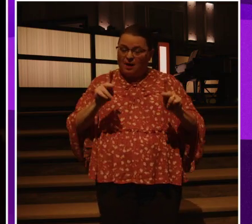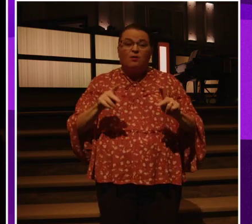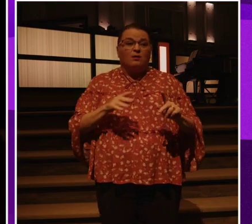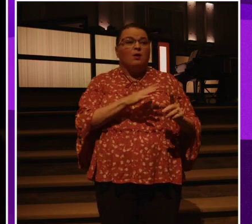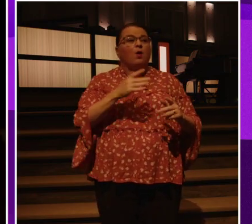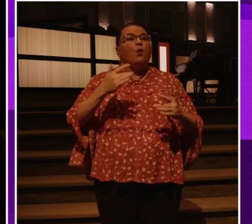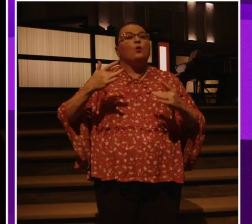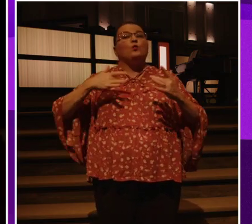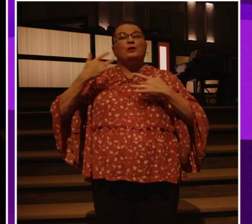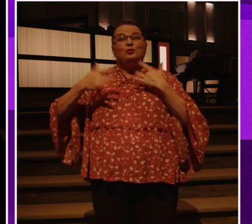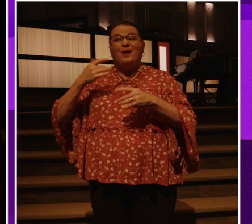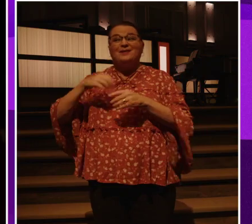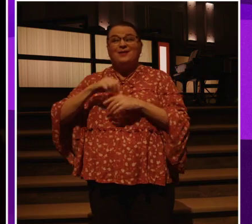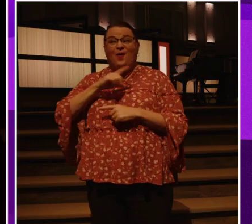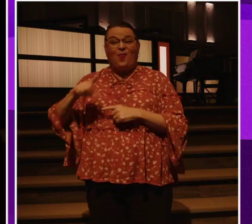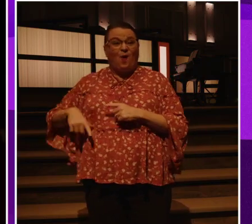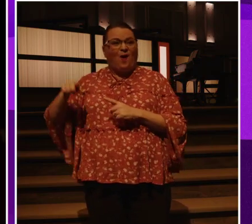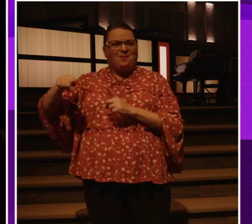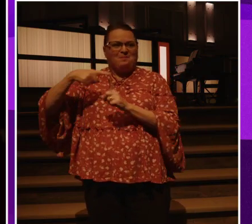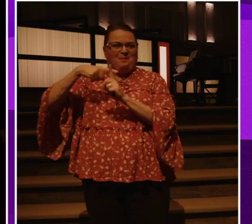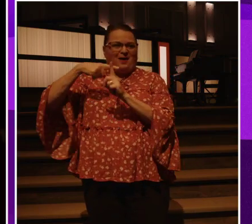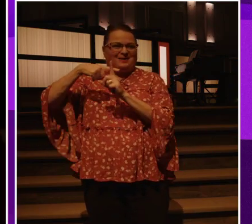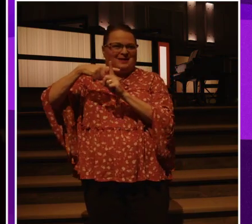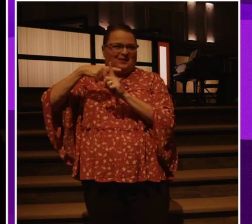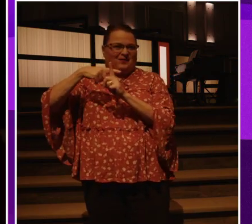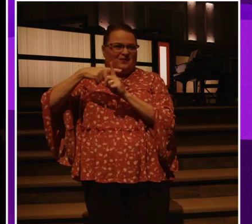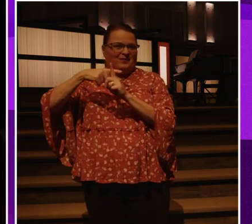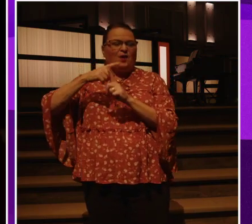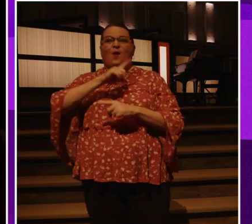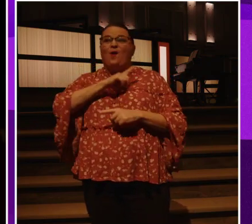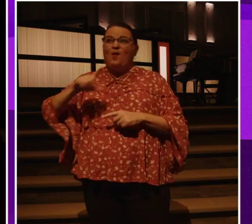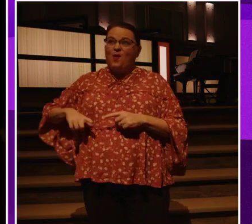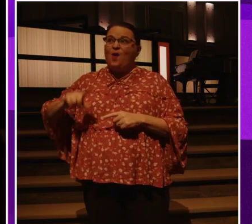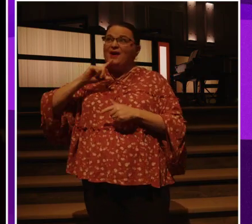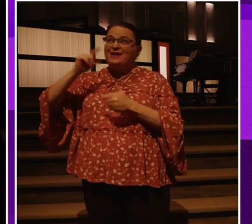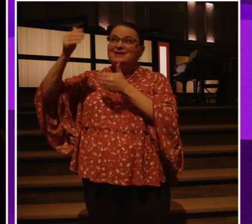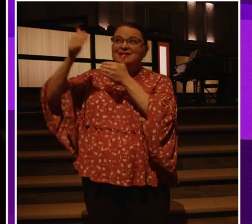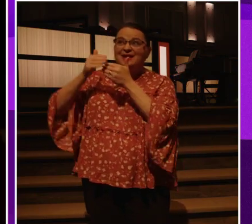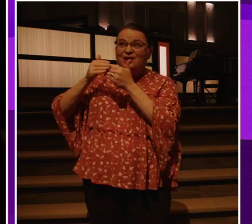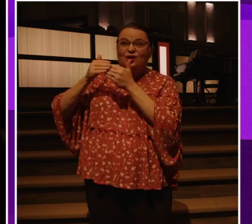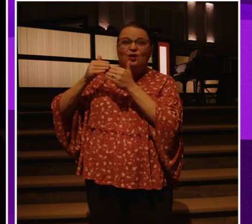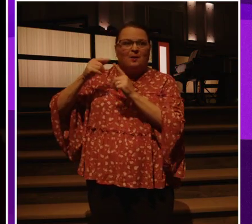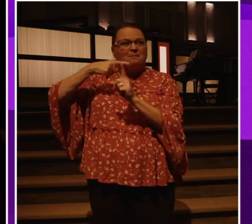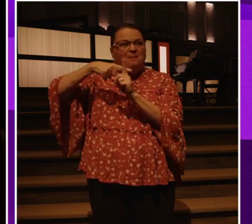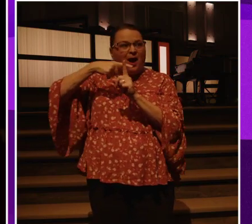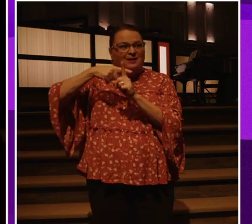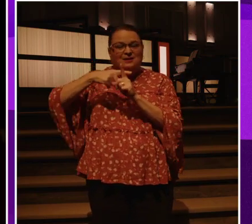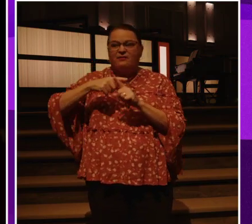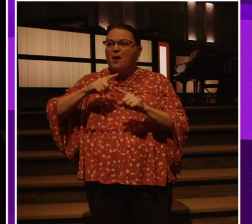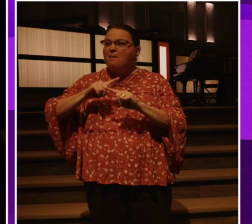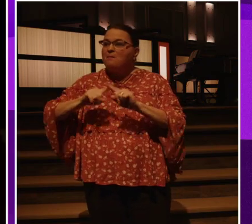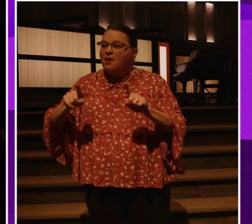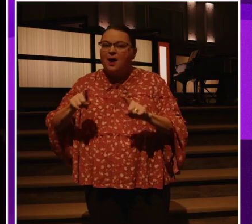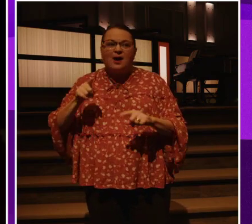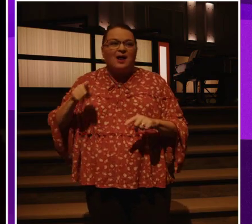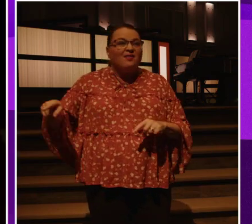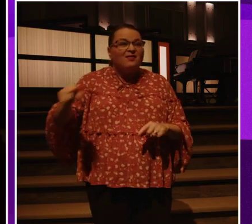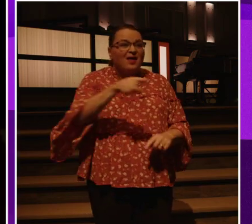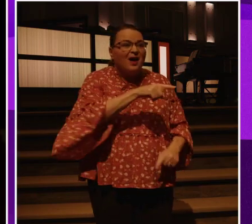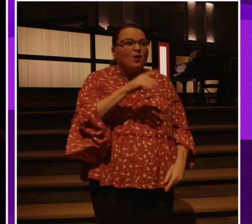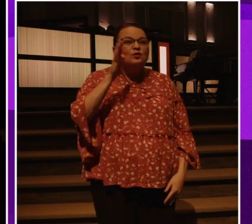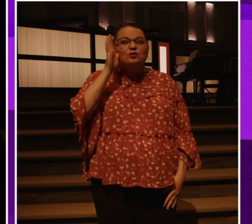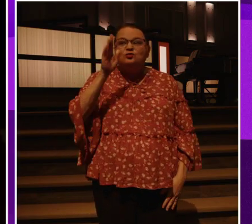Lord, that's positive. The Lord is at hand, that's positive. But do not, thou shalt not